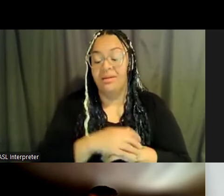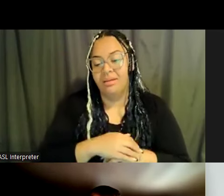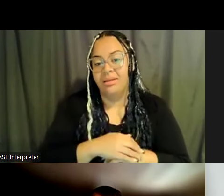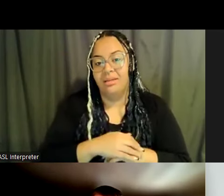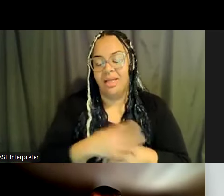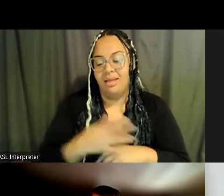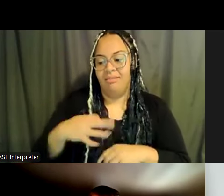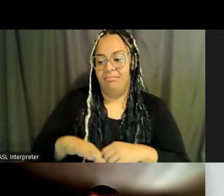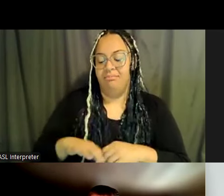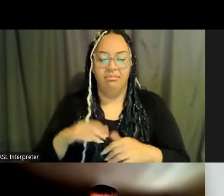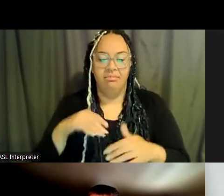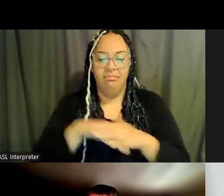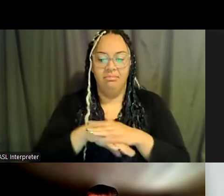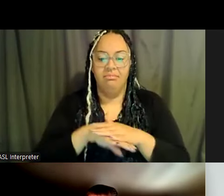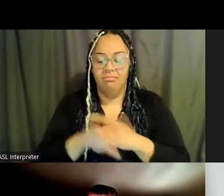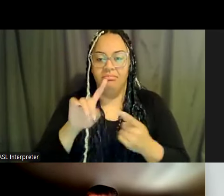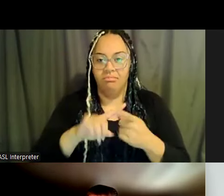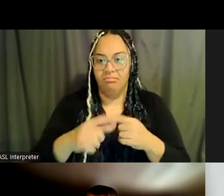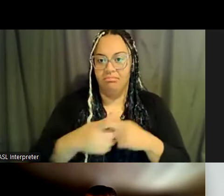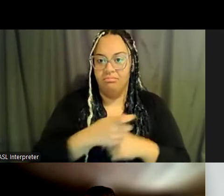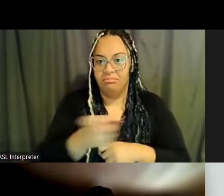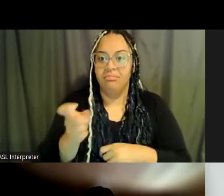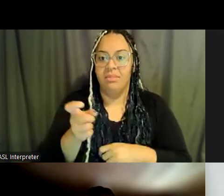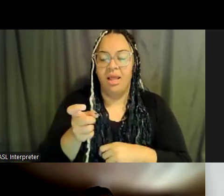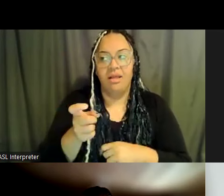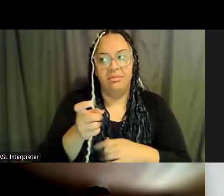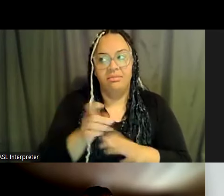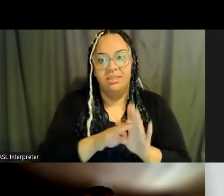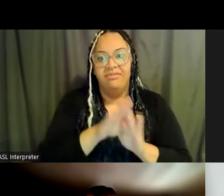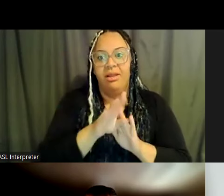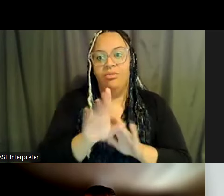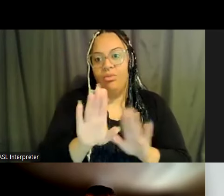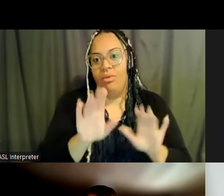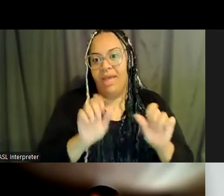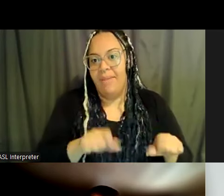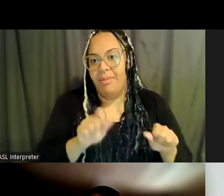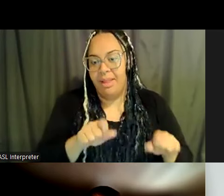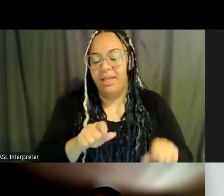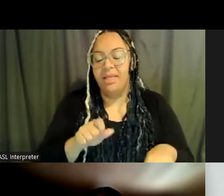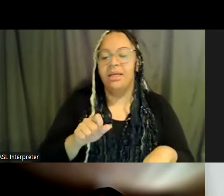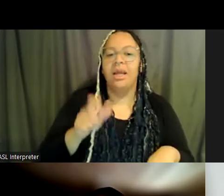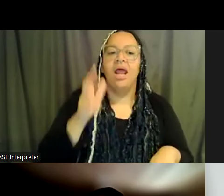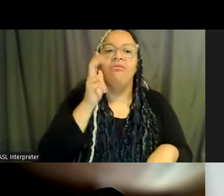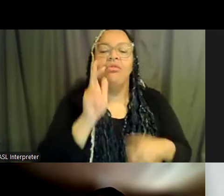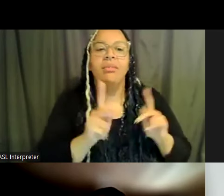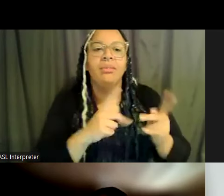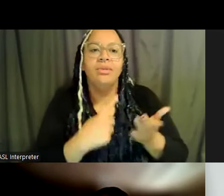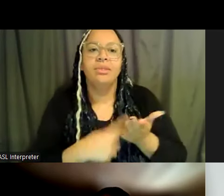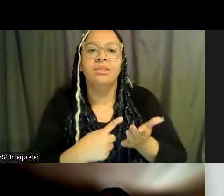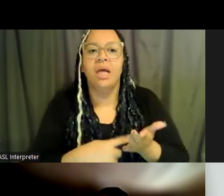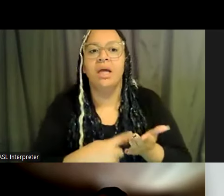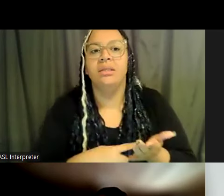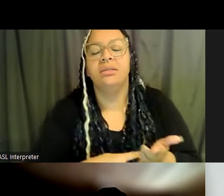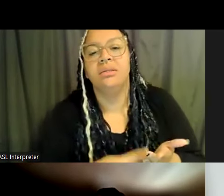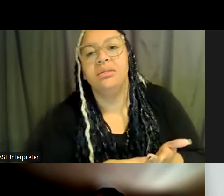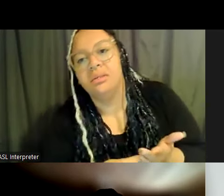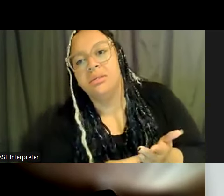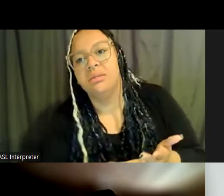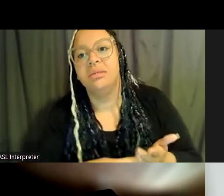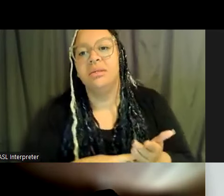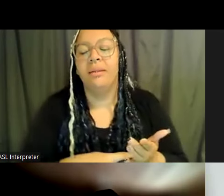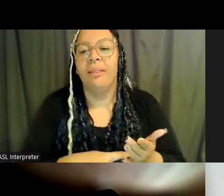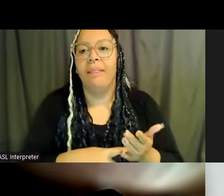gaining access to a firearm builds capability. I've heard people talk about, um, for lack, kind